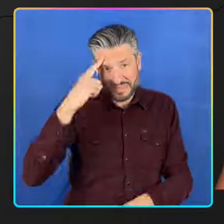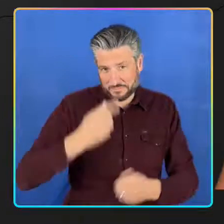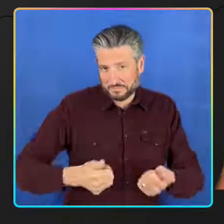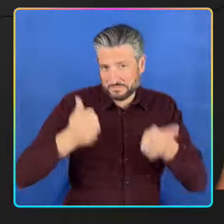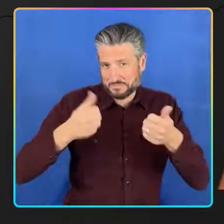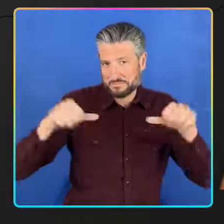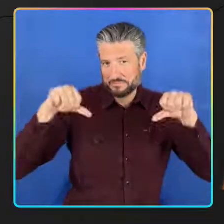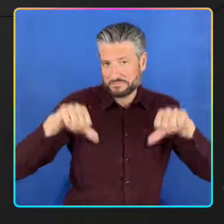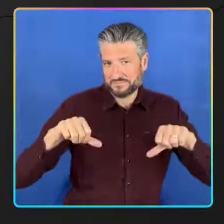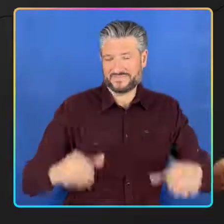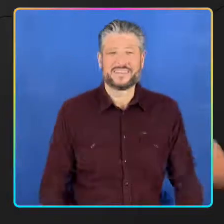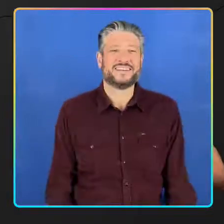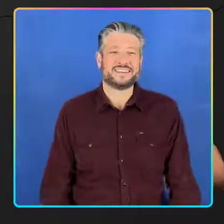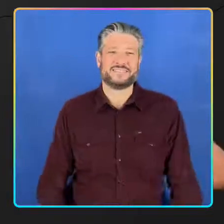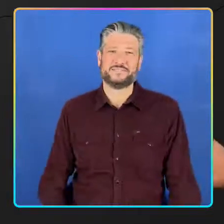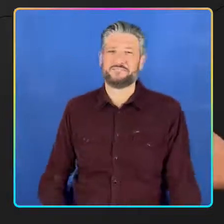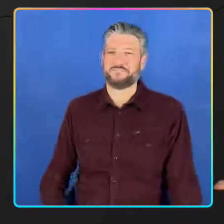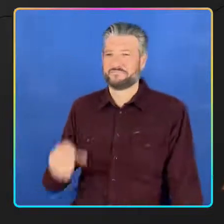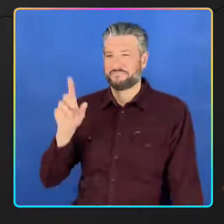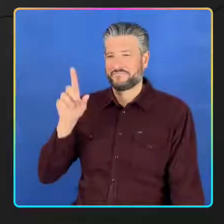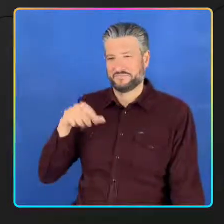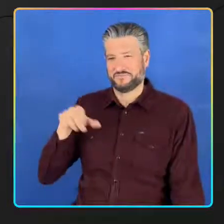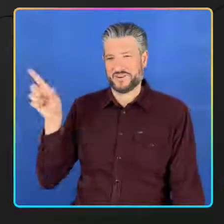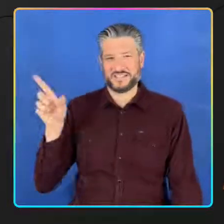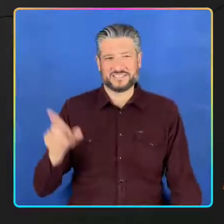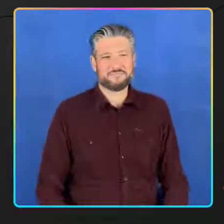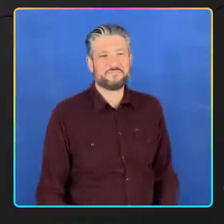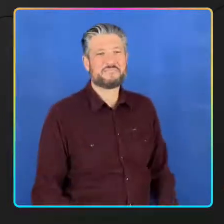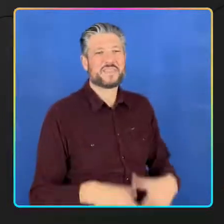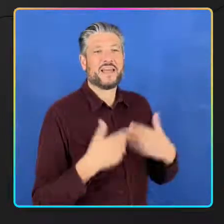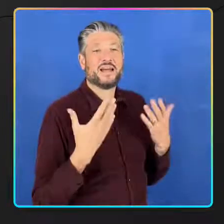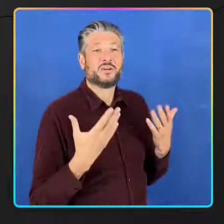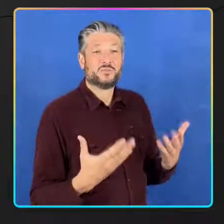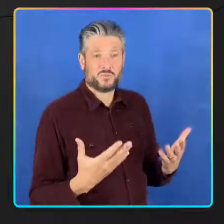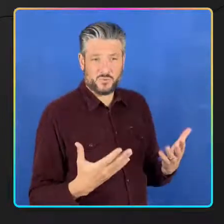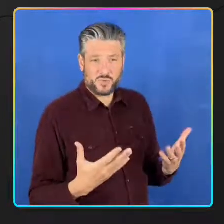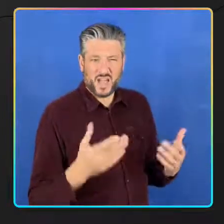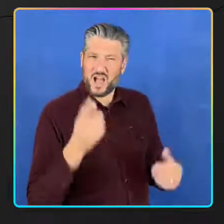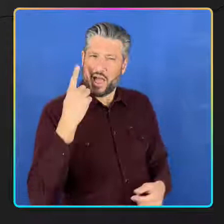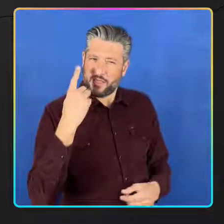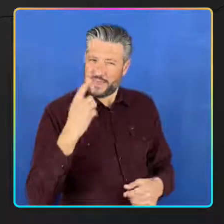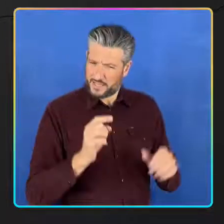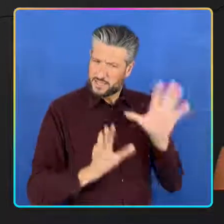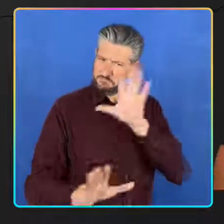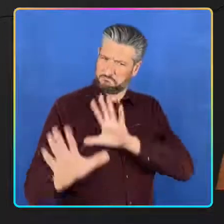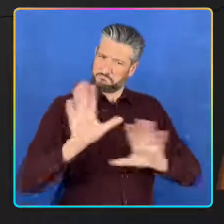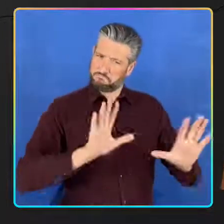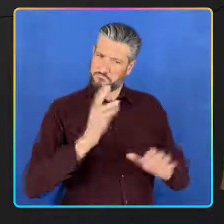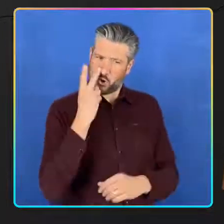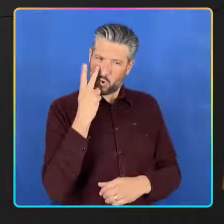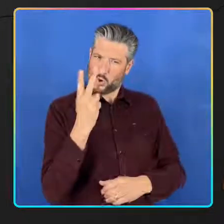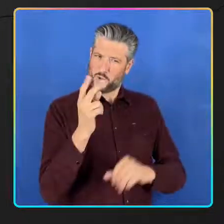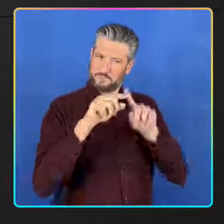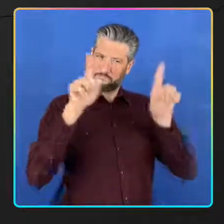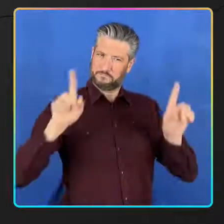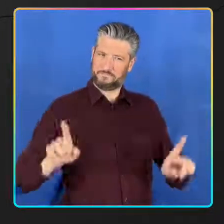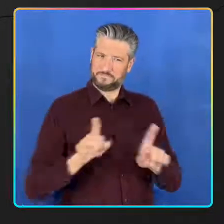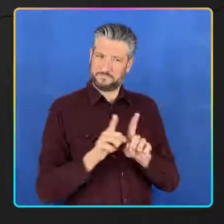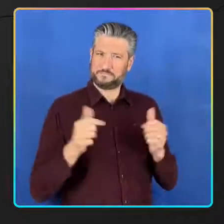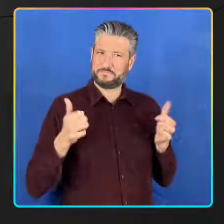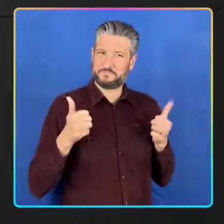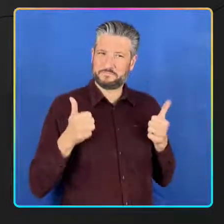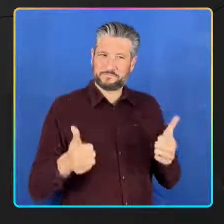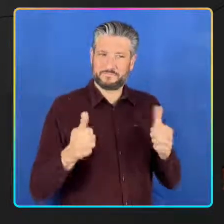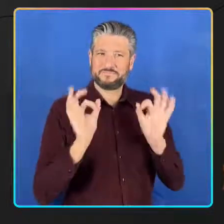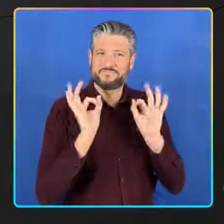Exactly. But yeah, it's still looking quite well. It's still looking quite well. So once again, everyone, welcome to the